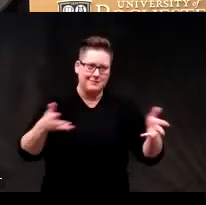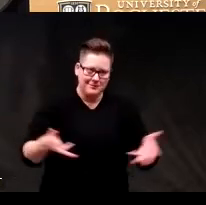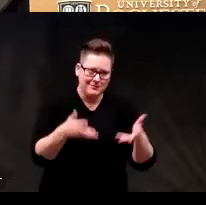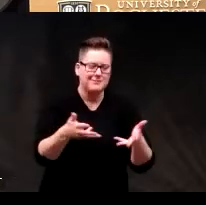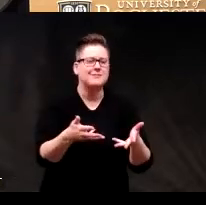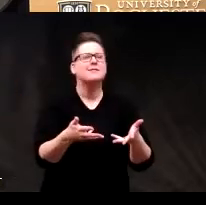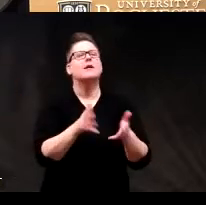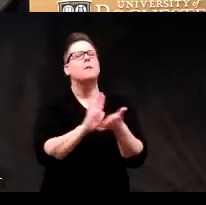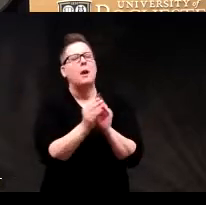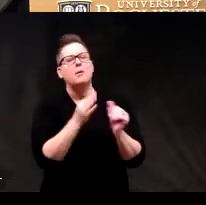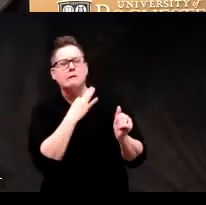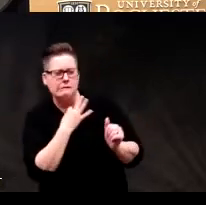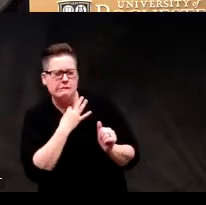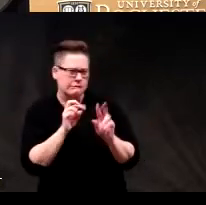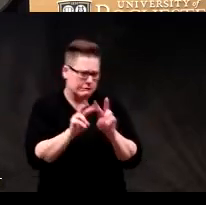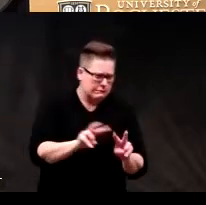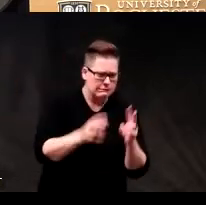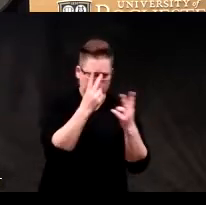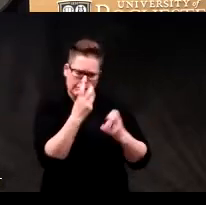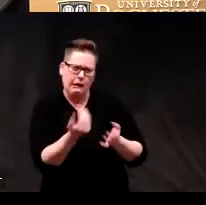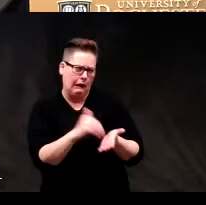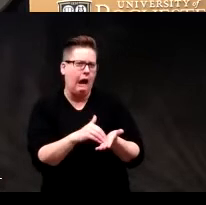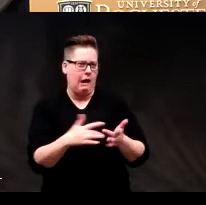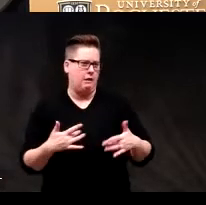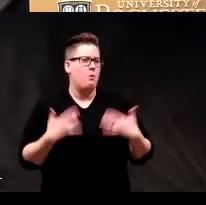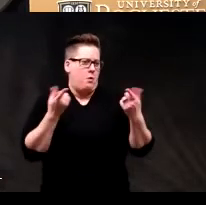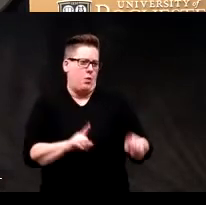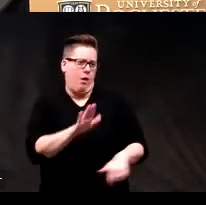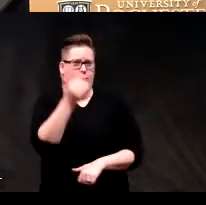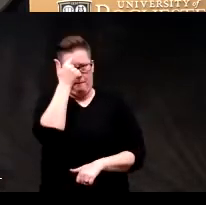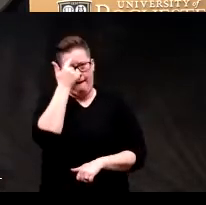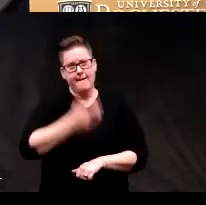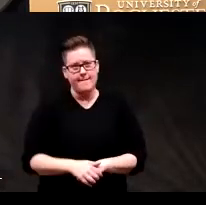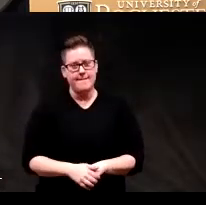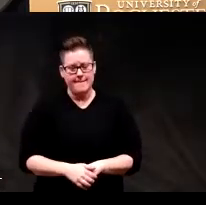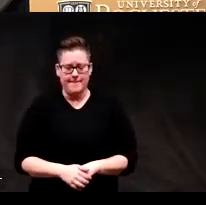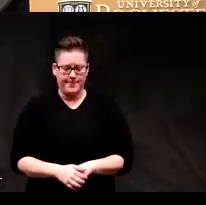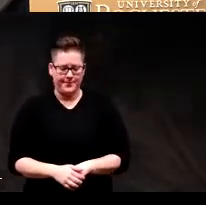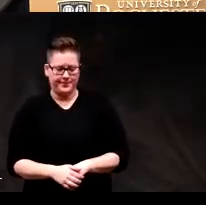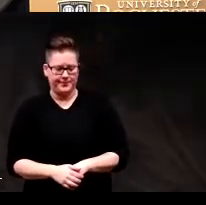position of inquiry, curiosity about what's happening in the mind.